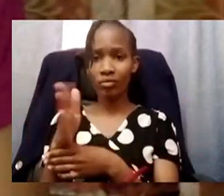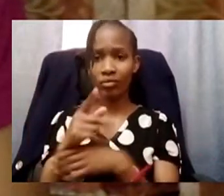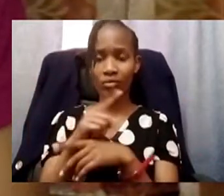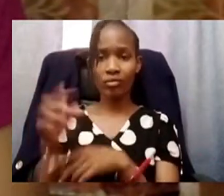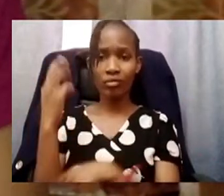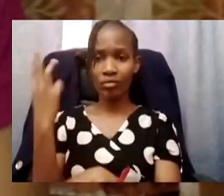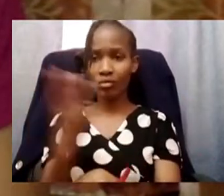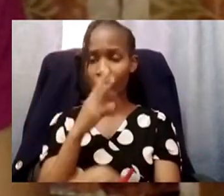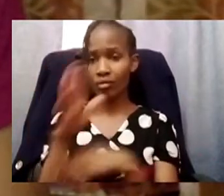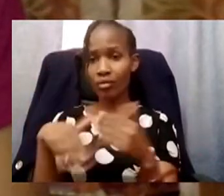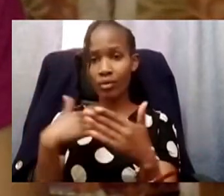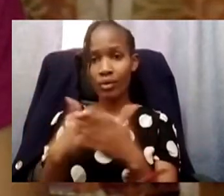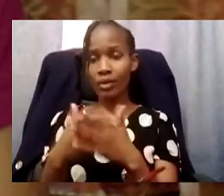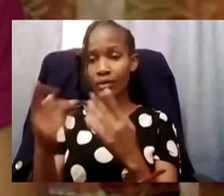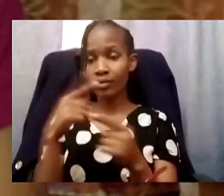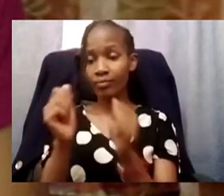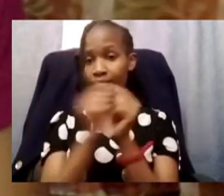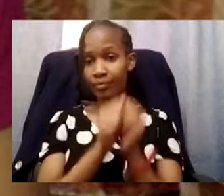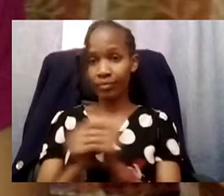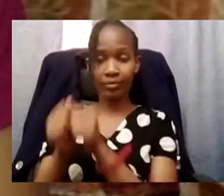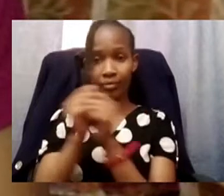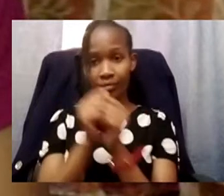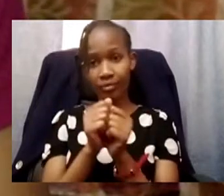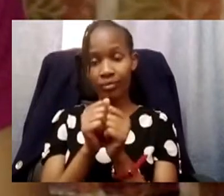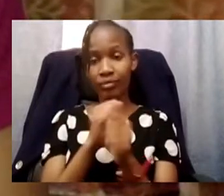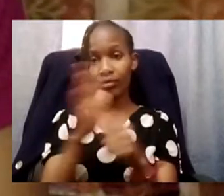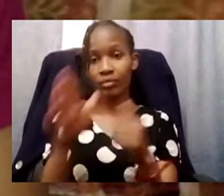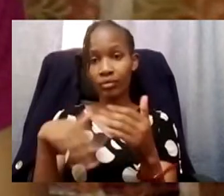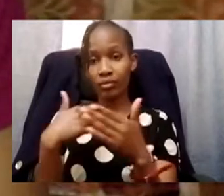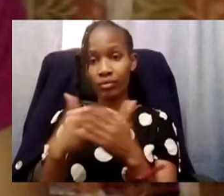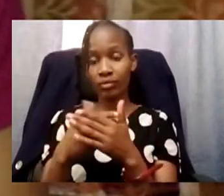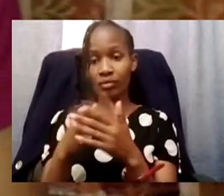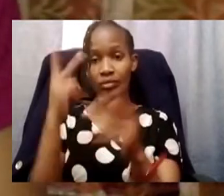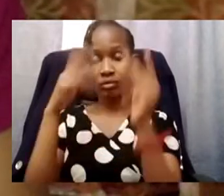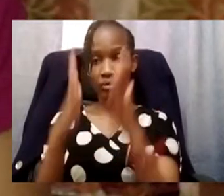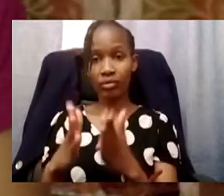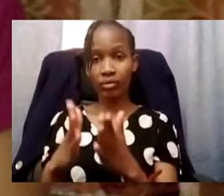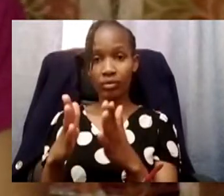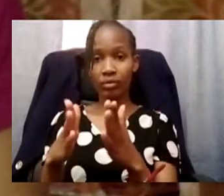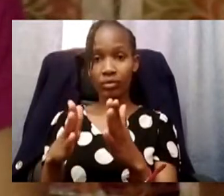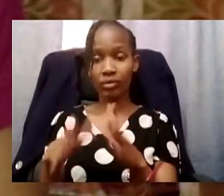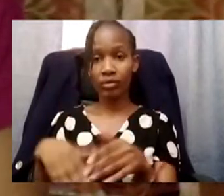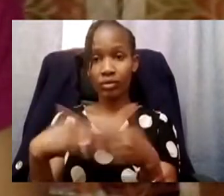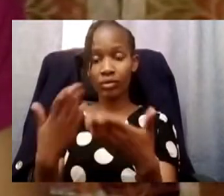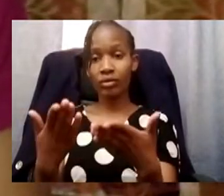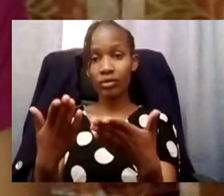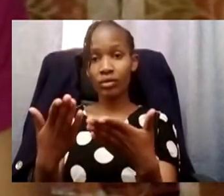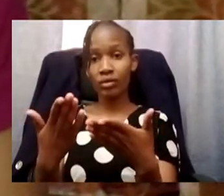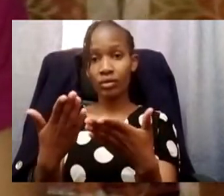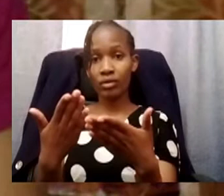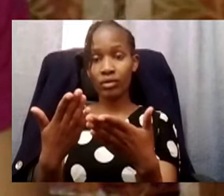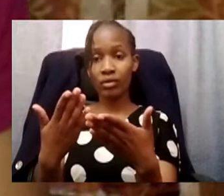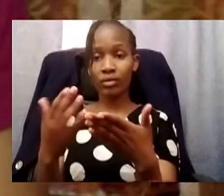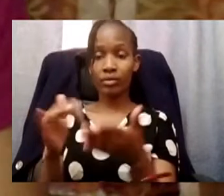of us used to come together, and all the professionals used to come and practice at some ground. So that was